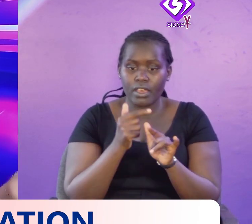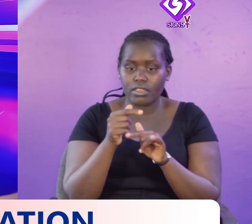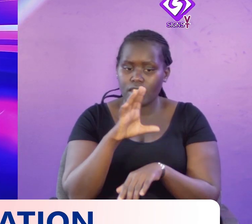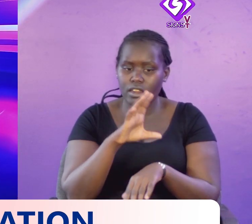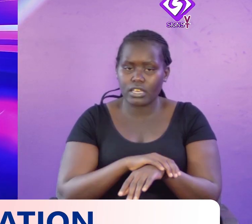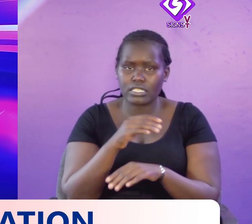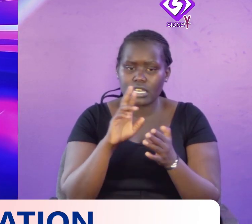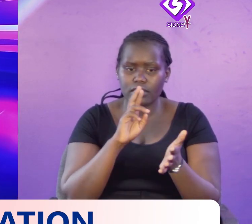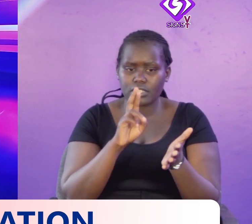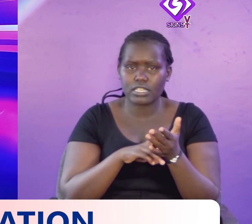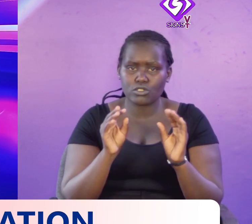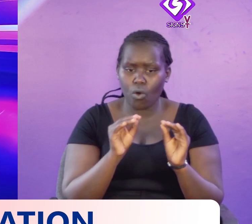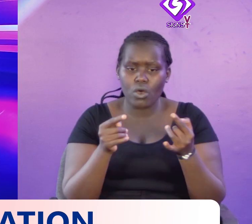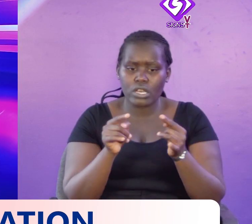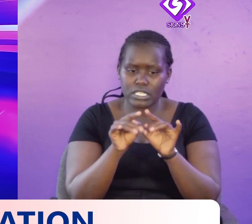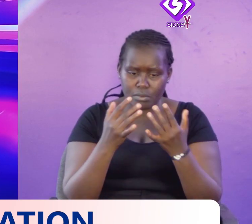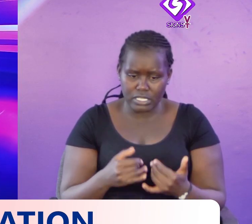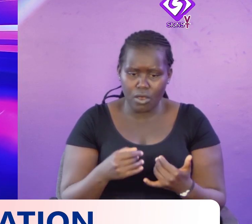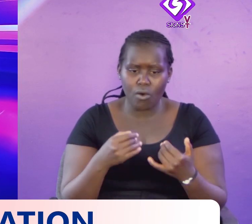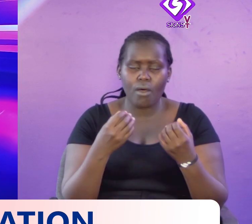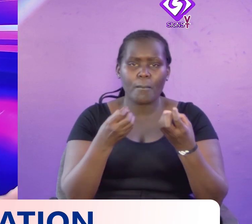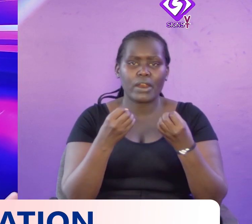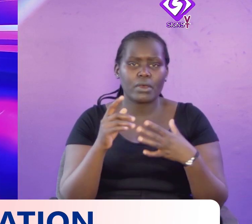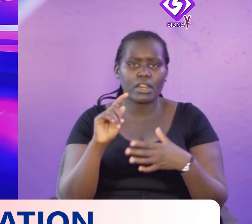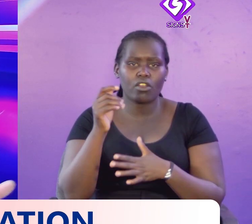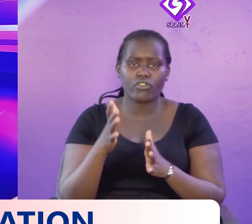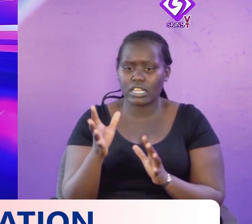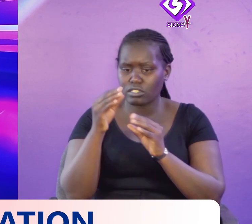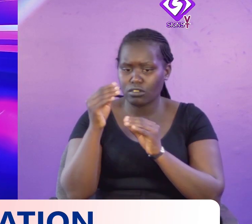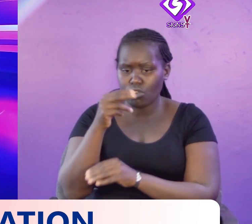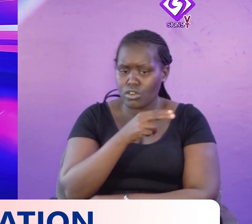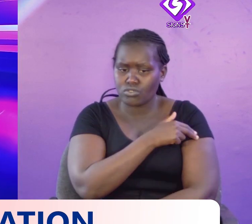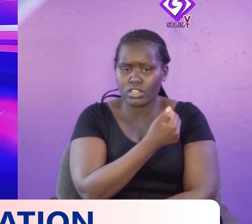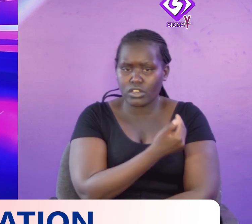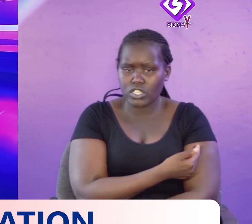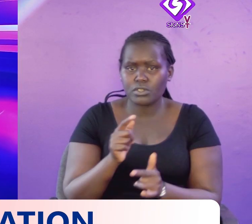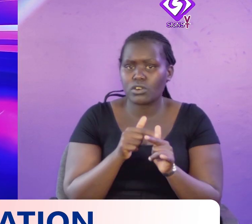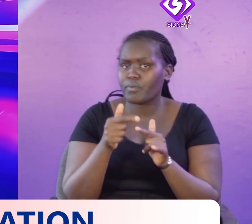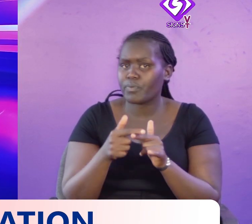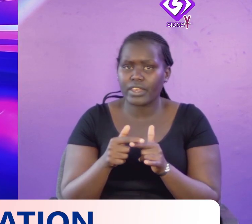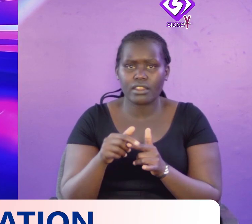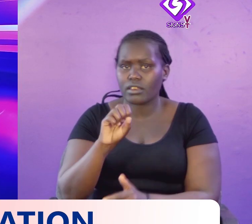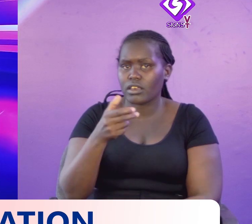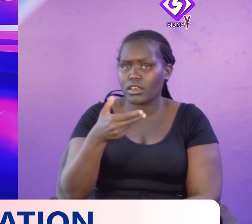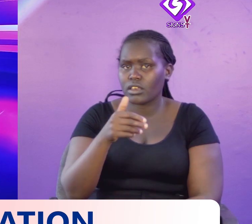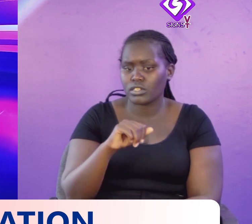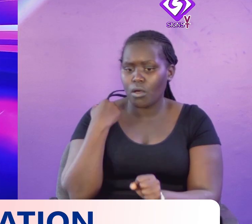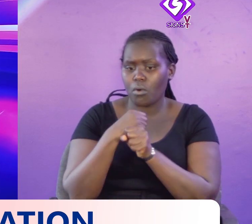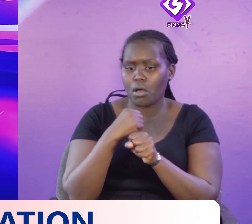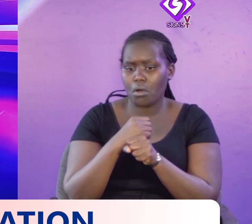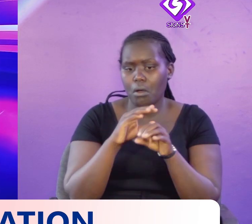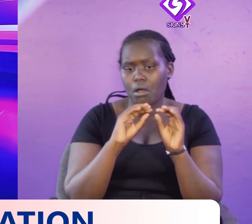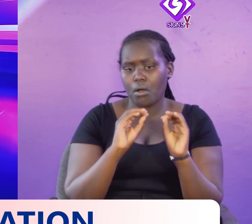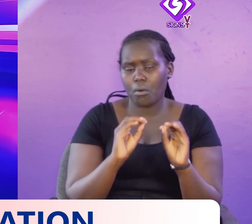Like even right now, a number of Kenyans are complaining that they go to the hospital and SHA is not working, she is not working, whatever. You get?